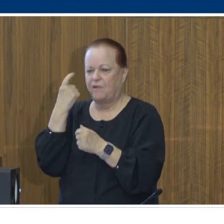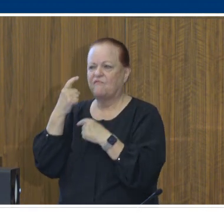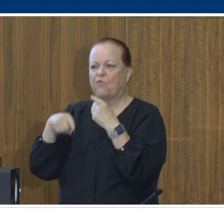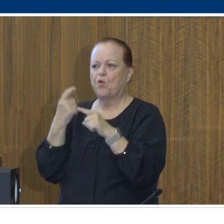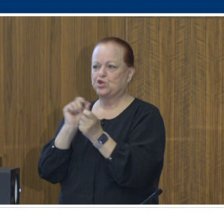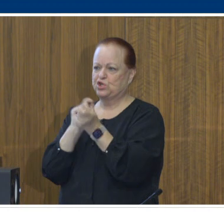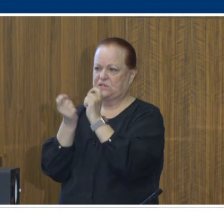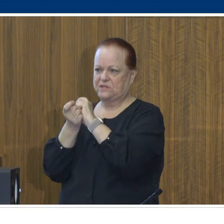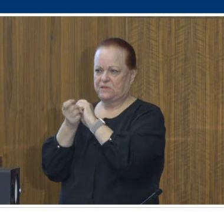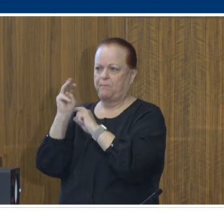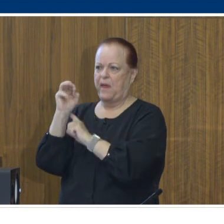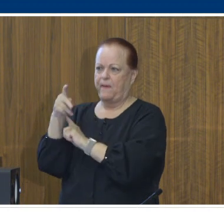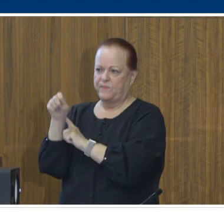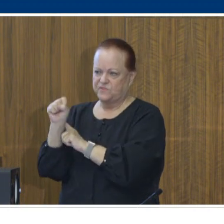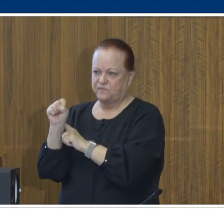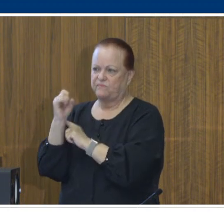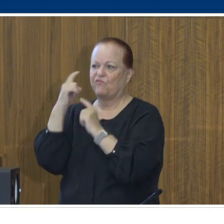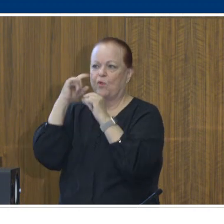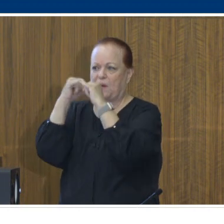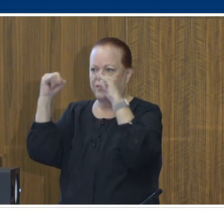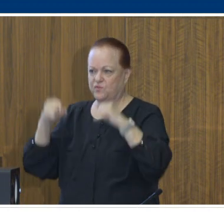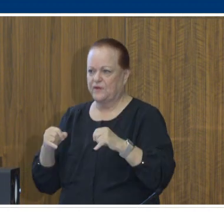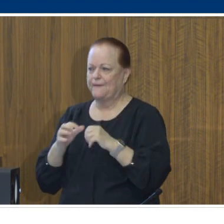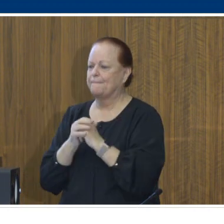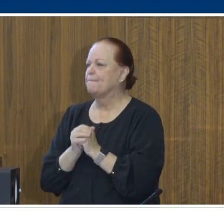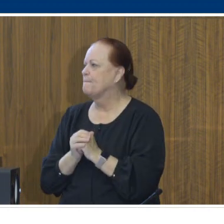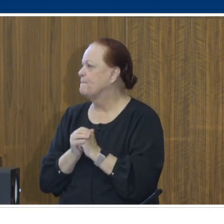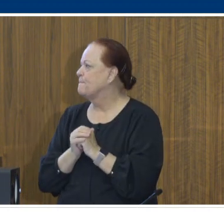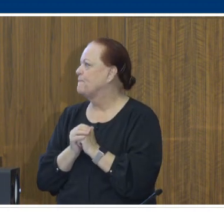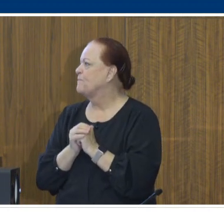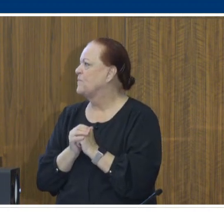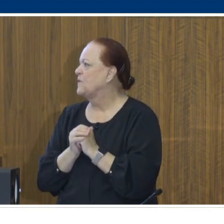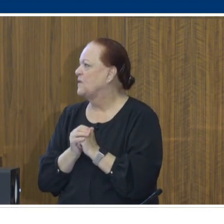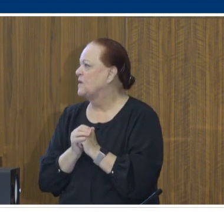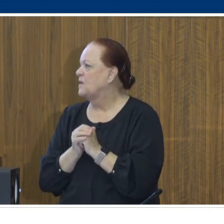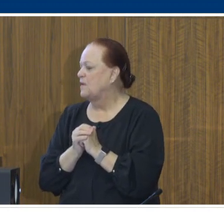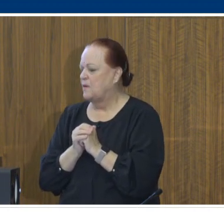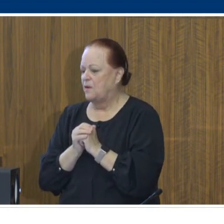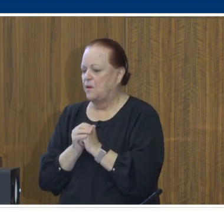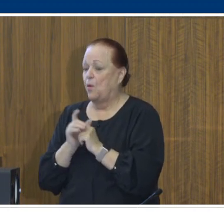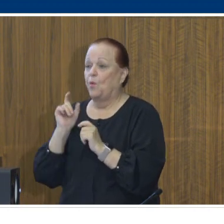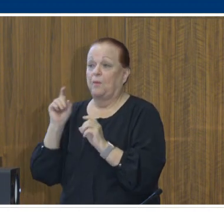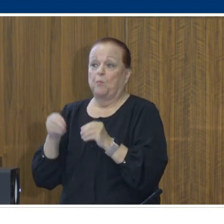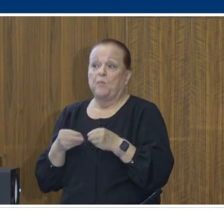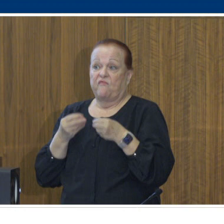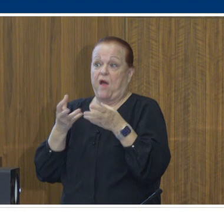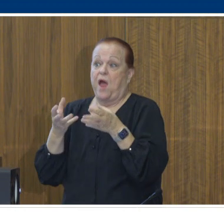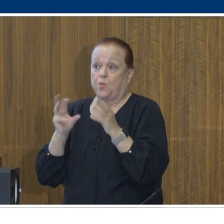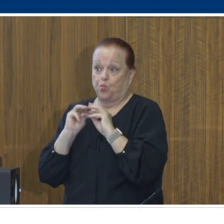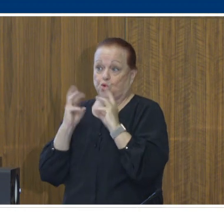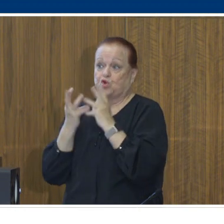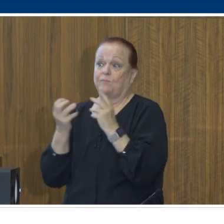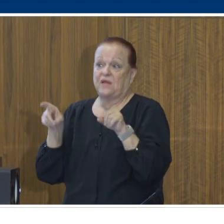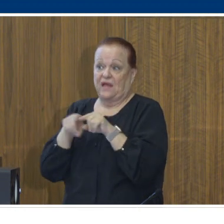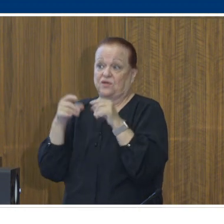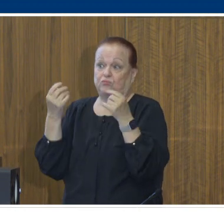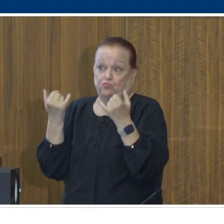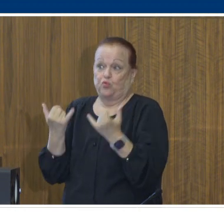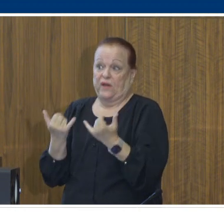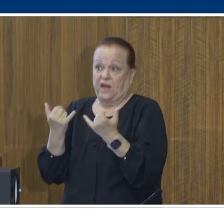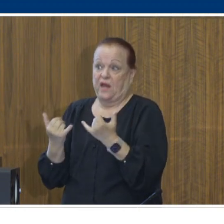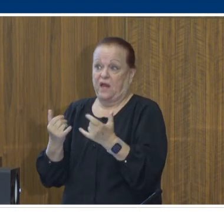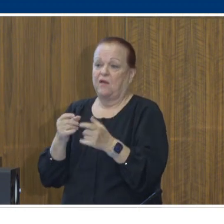been making the most of this time before the data is released to provide workshops like today, to provide information